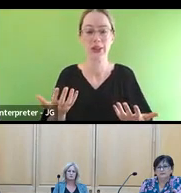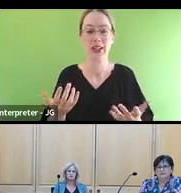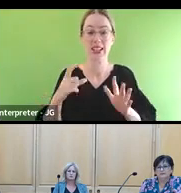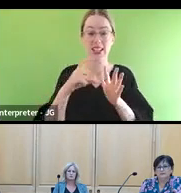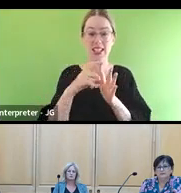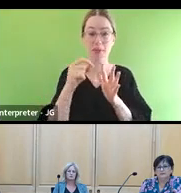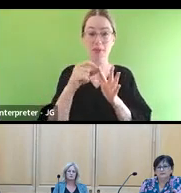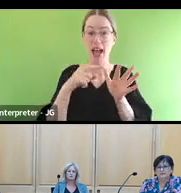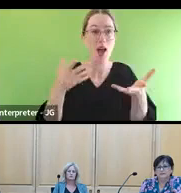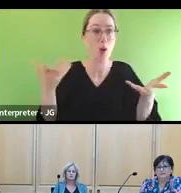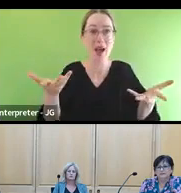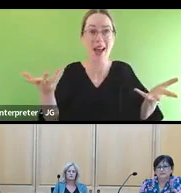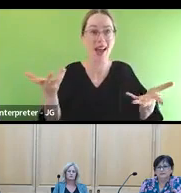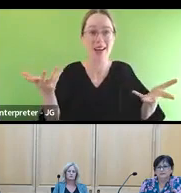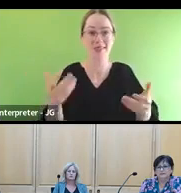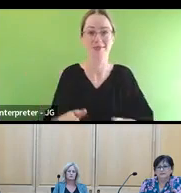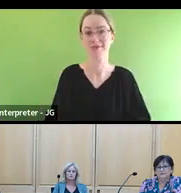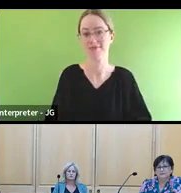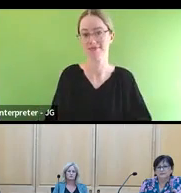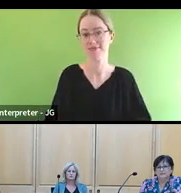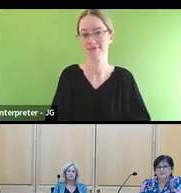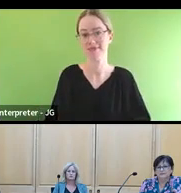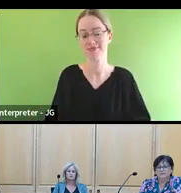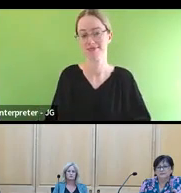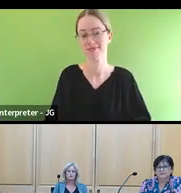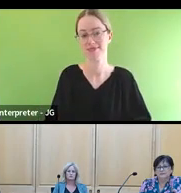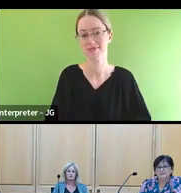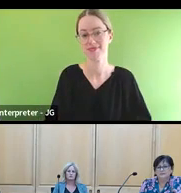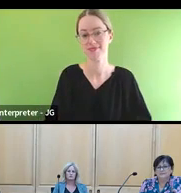DPA, where's DPA in this?